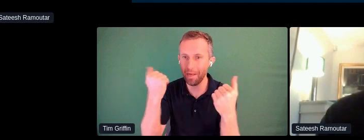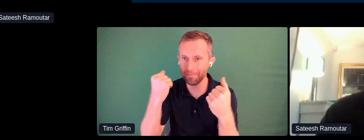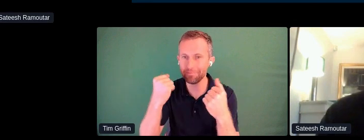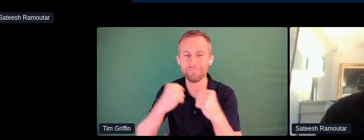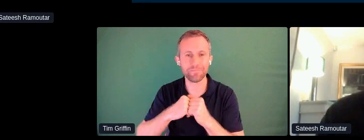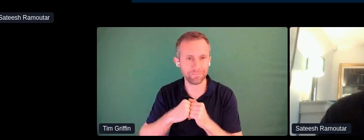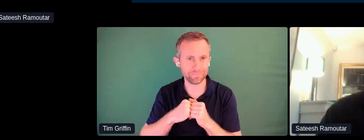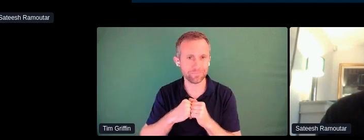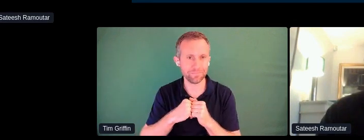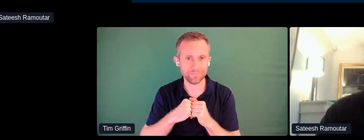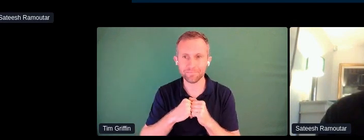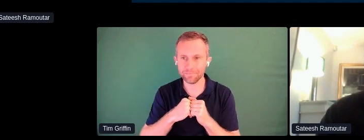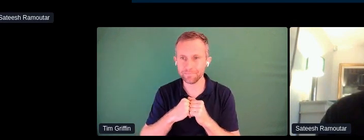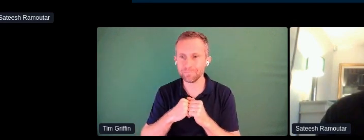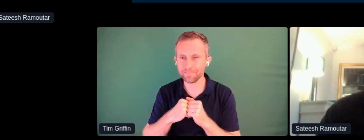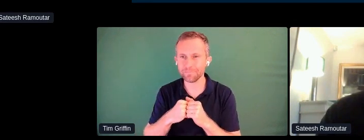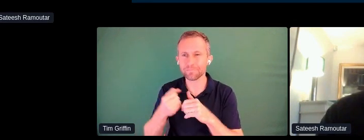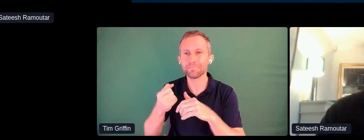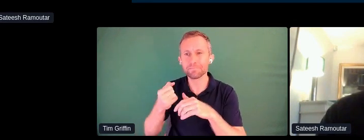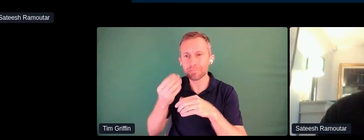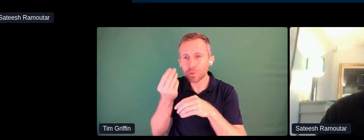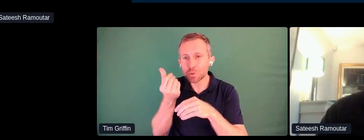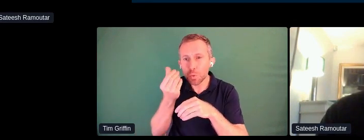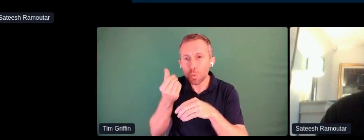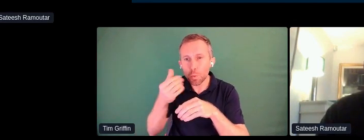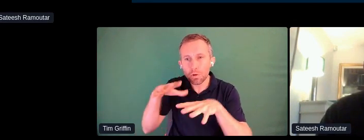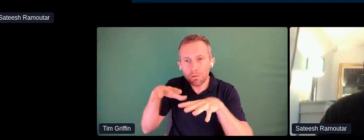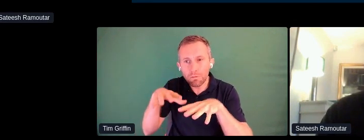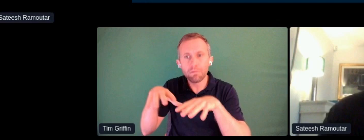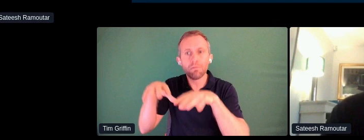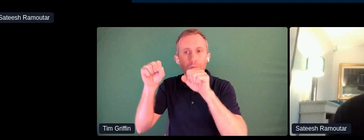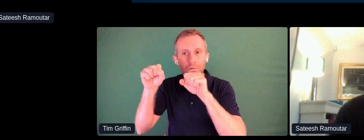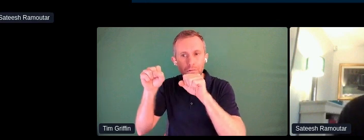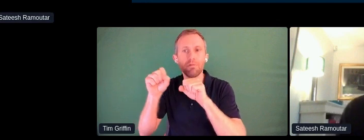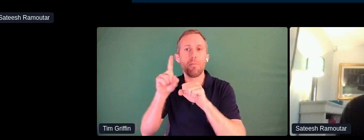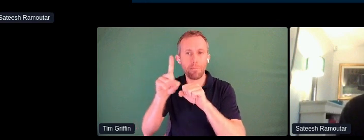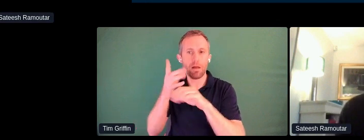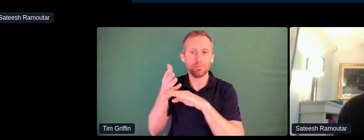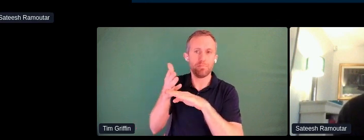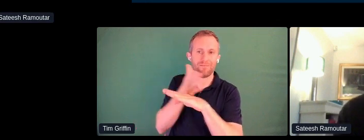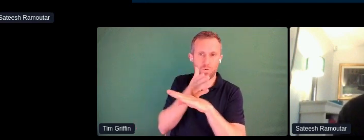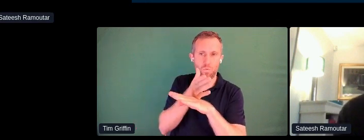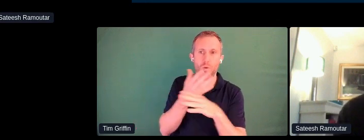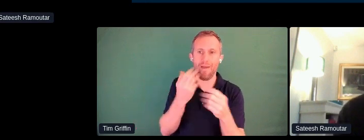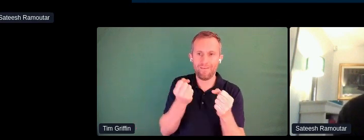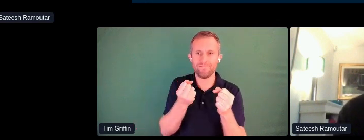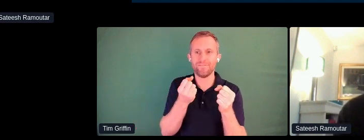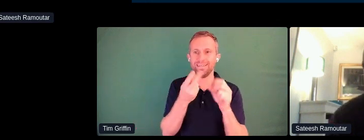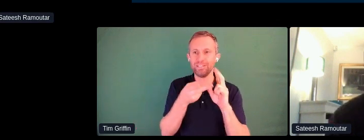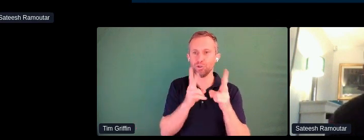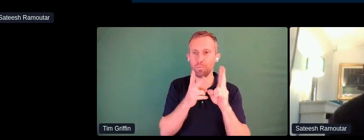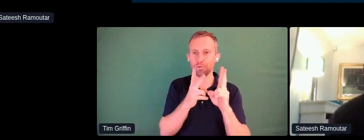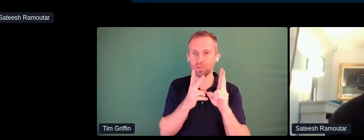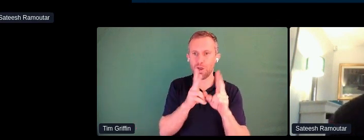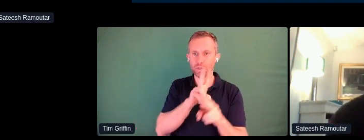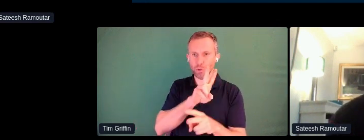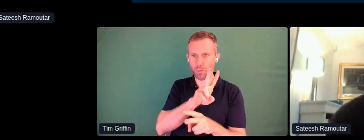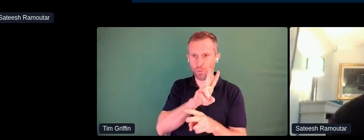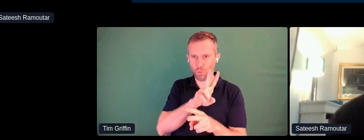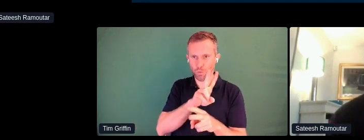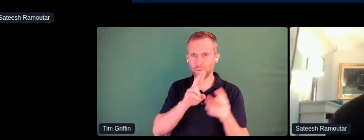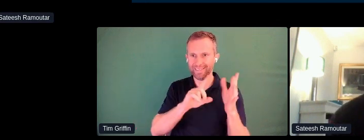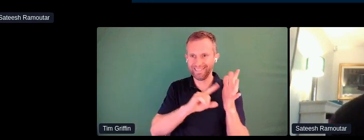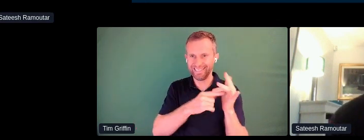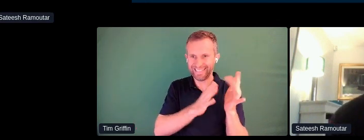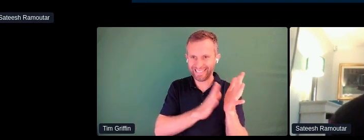like to say a couple of things. We've got Tim Griffin and Bridget Bree who will be doing our signing today. Tim will do the first 15